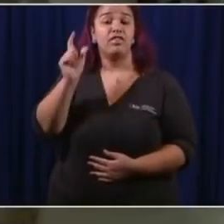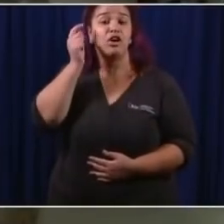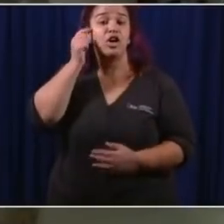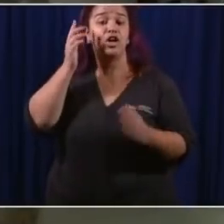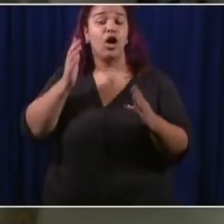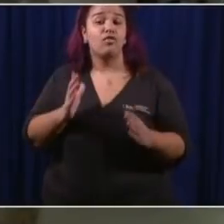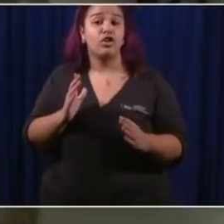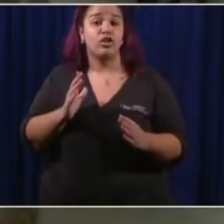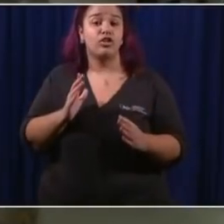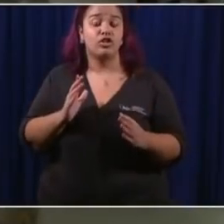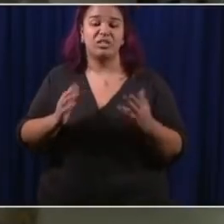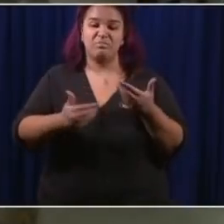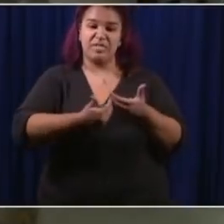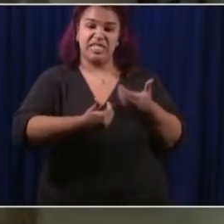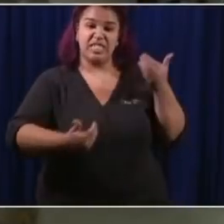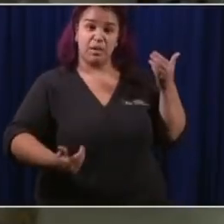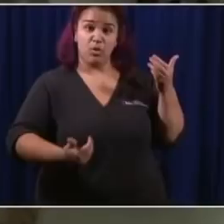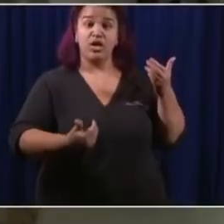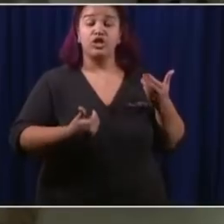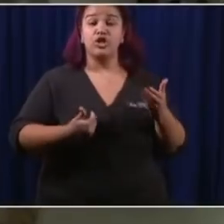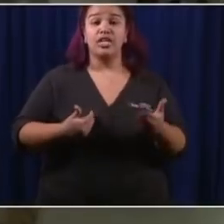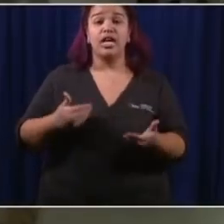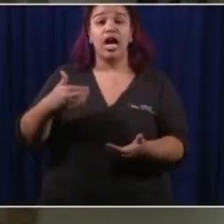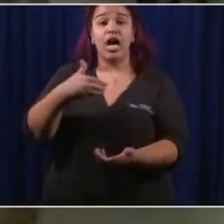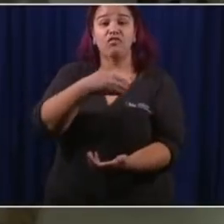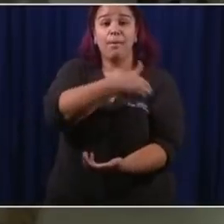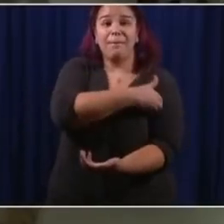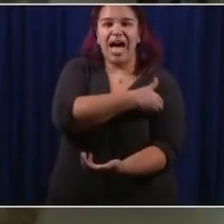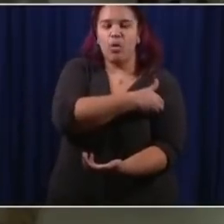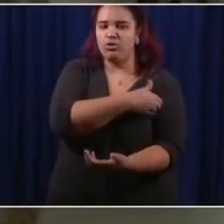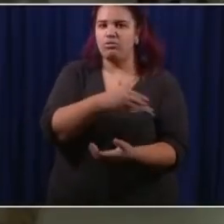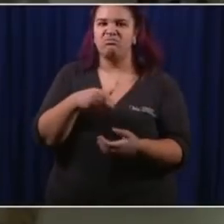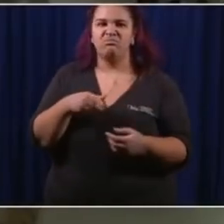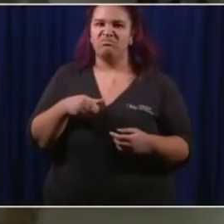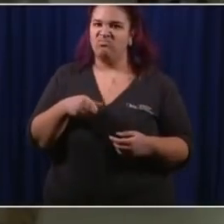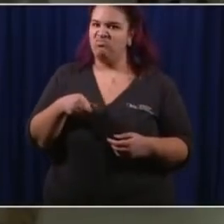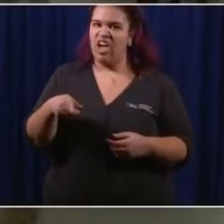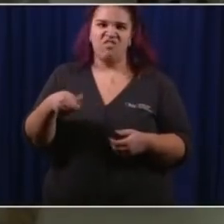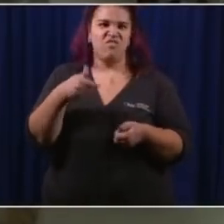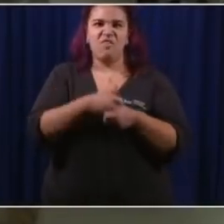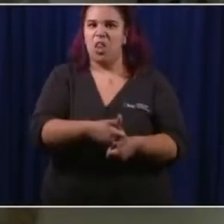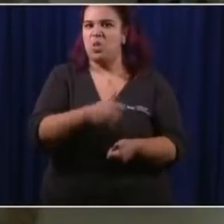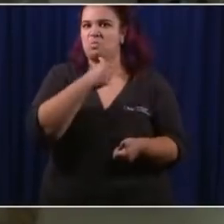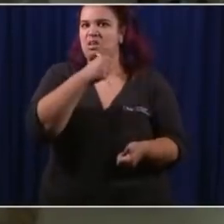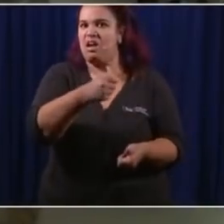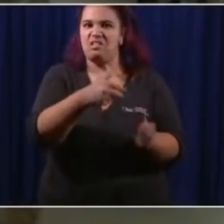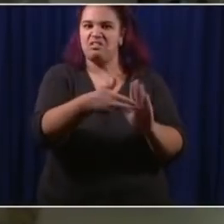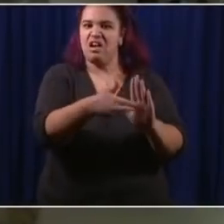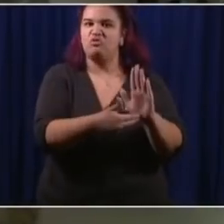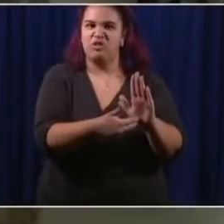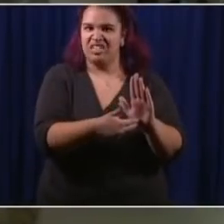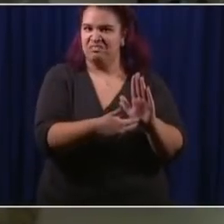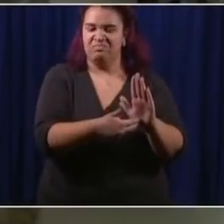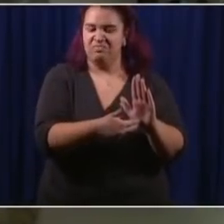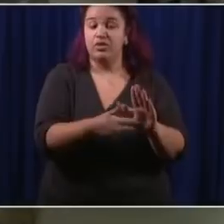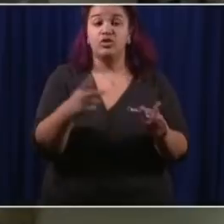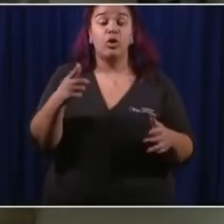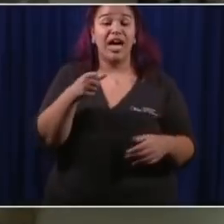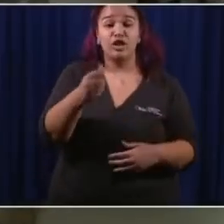a contract without following state statutes. As you know, I've been waiting for months now for